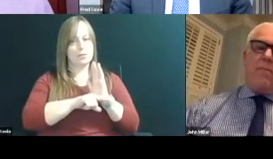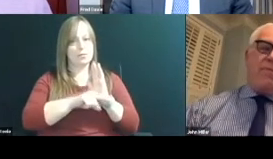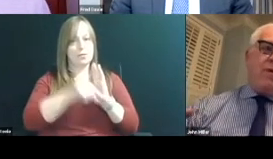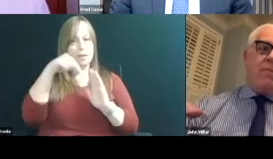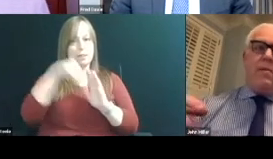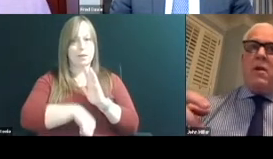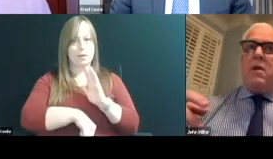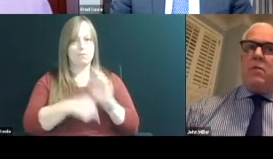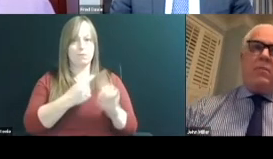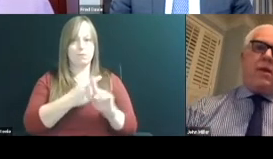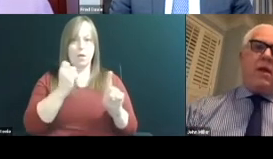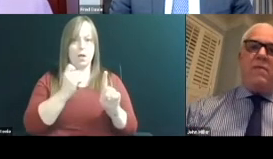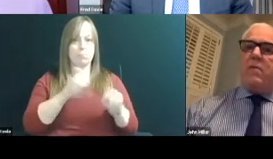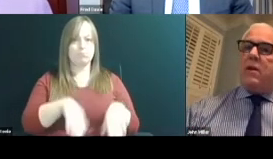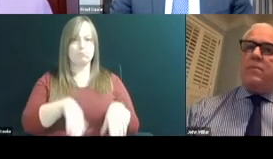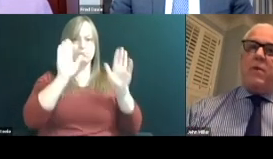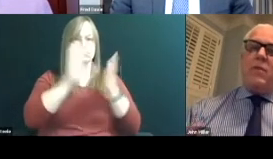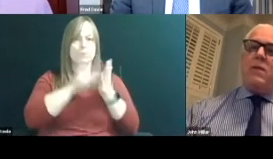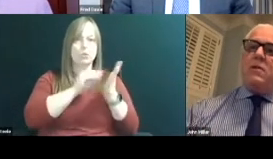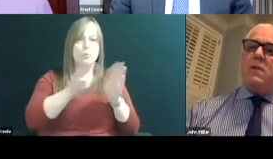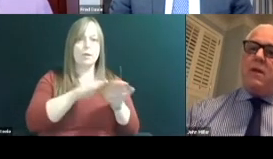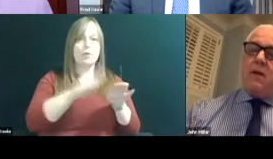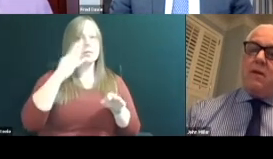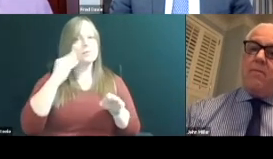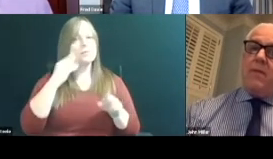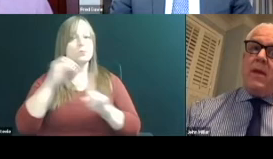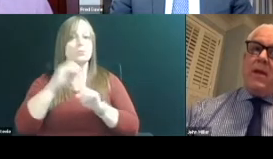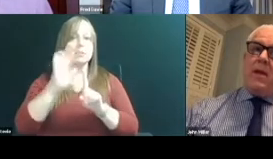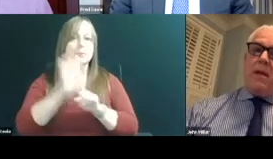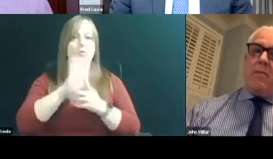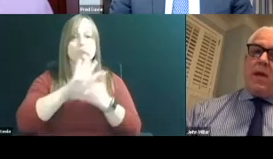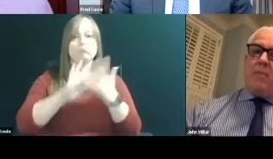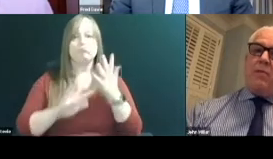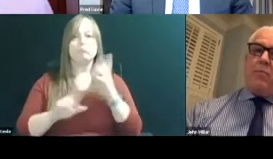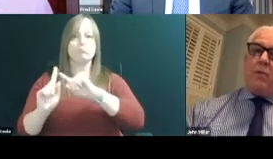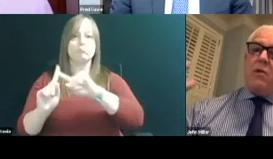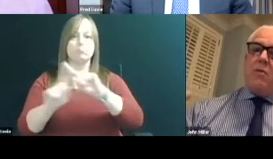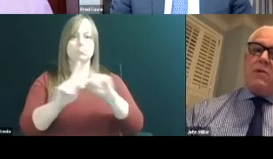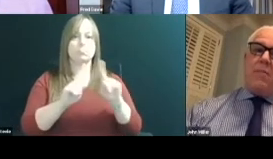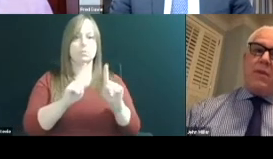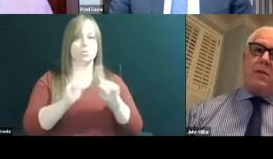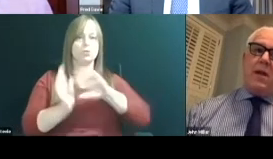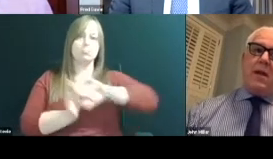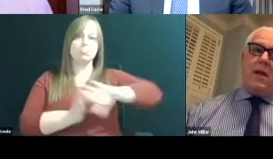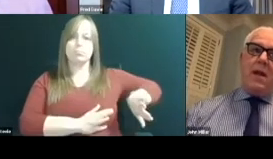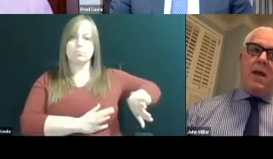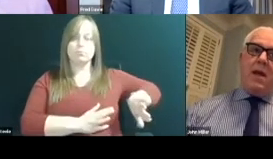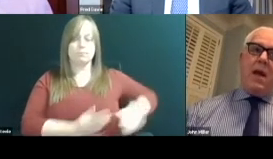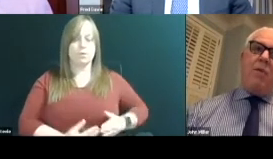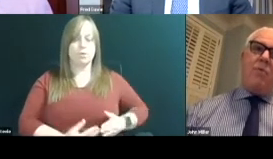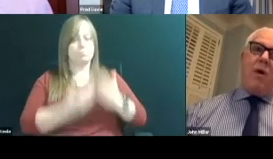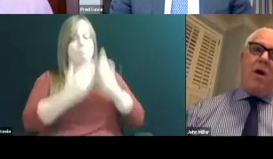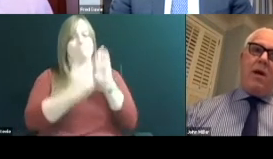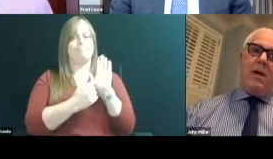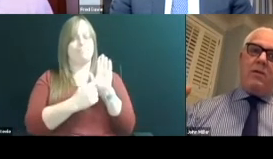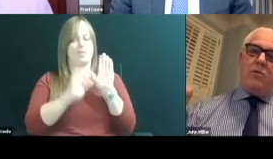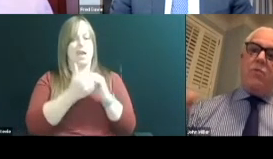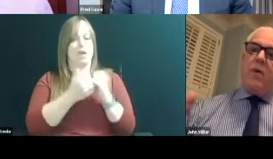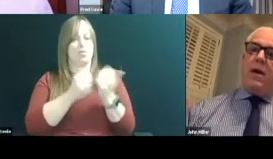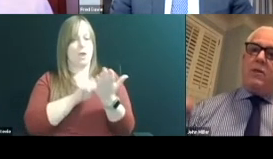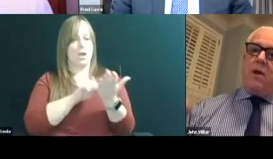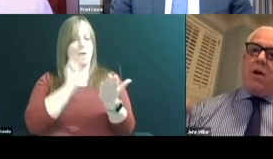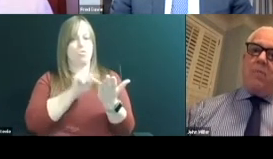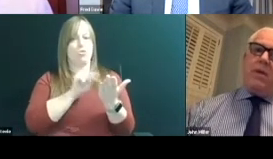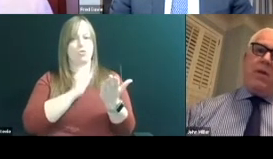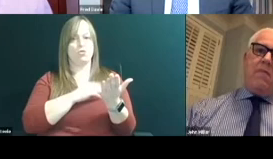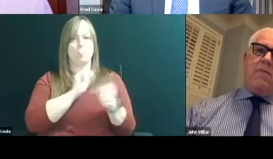that come from learned behavior, experience, and be able to push those up and say, how do I do